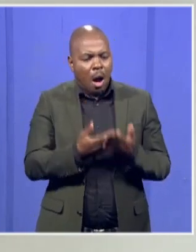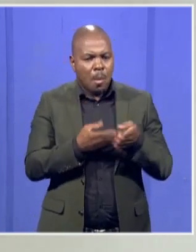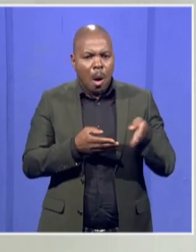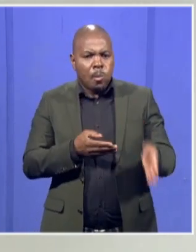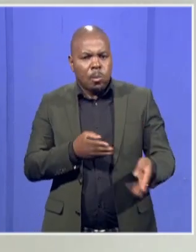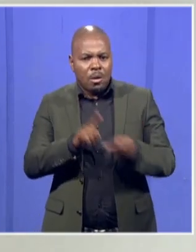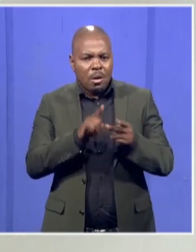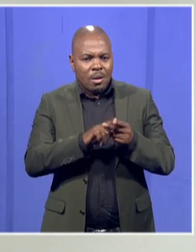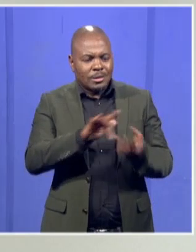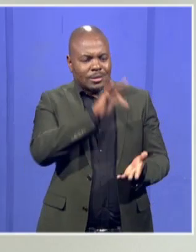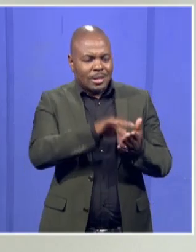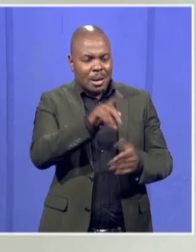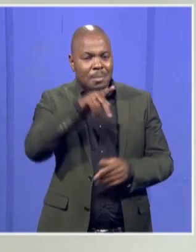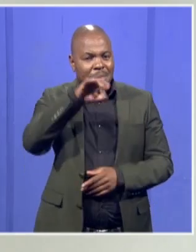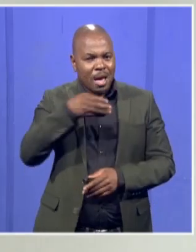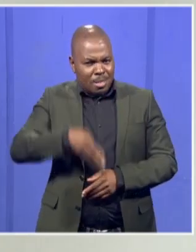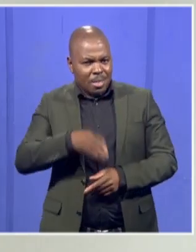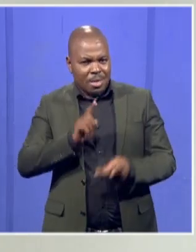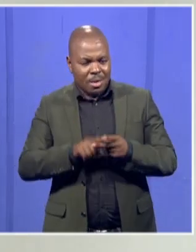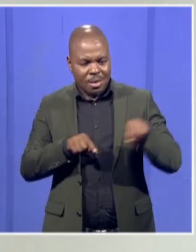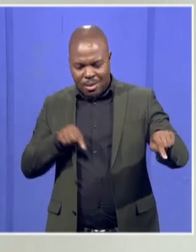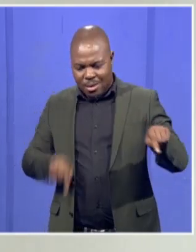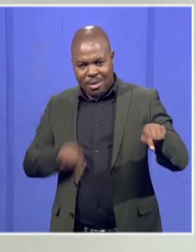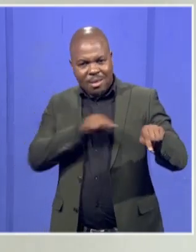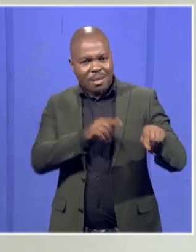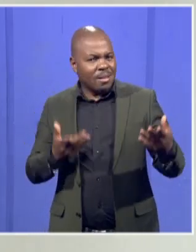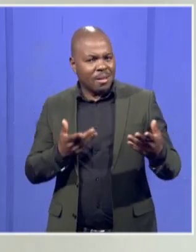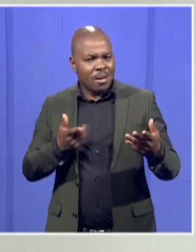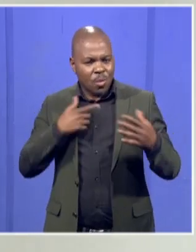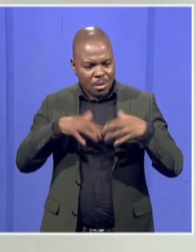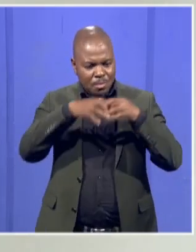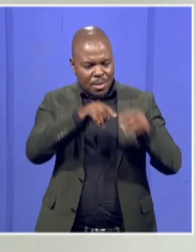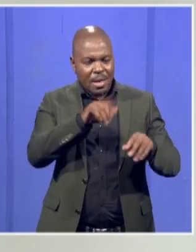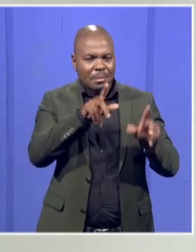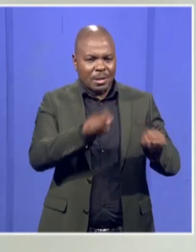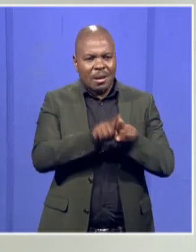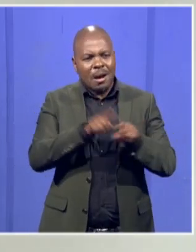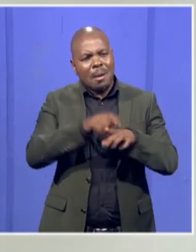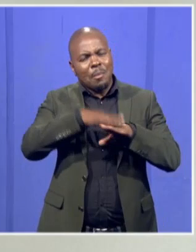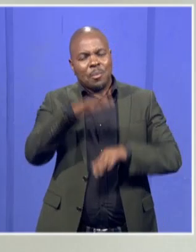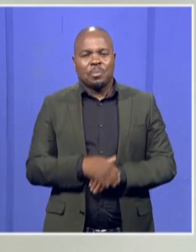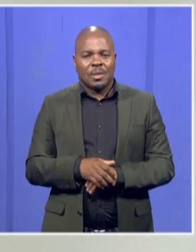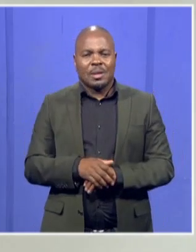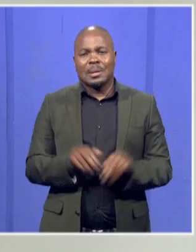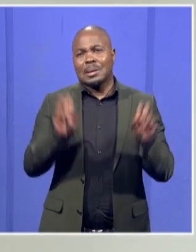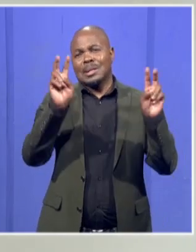is this manufacturing plant in Gqeberha, and there's the one here that we are also starting in Cape Town, like many more. So the issues